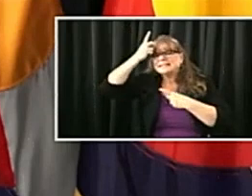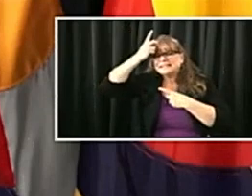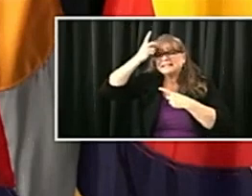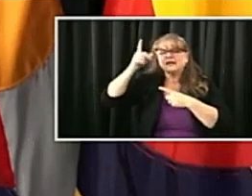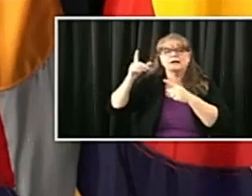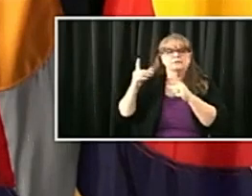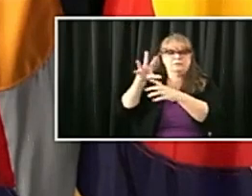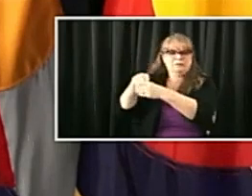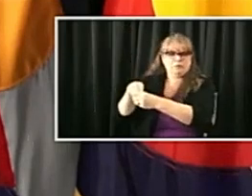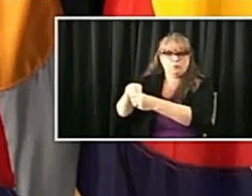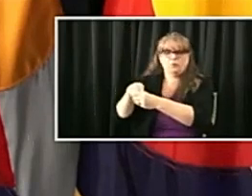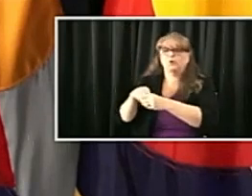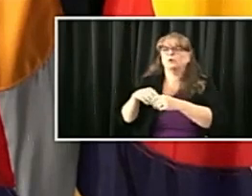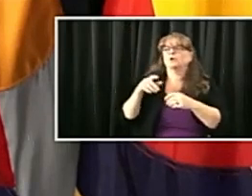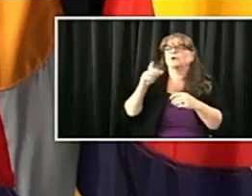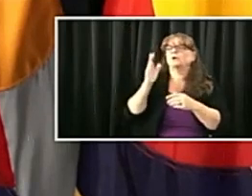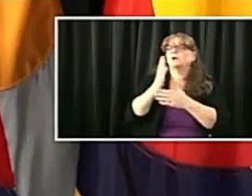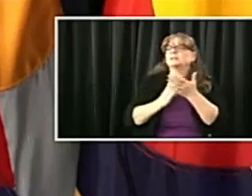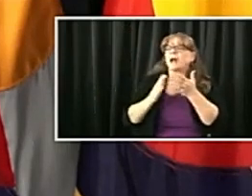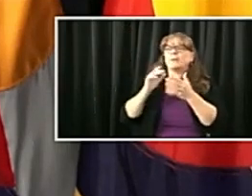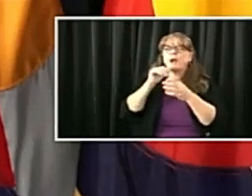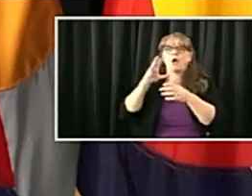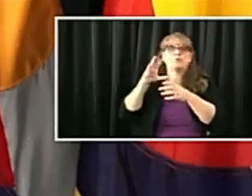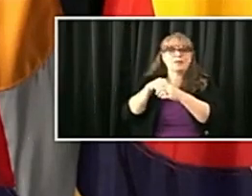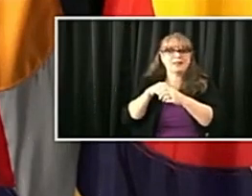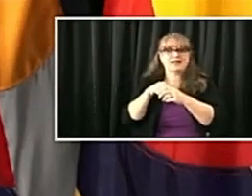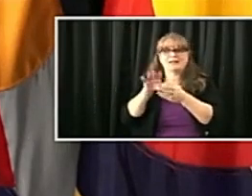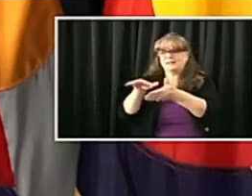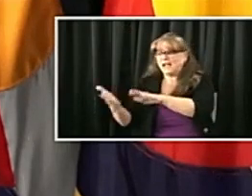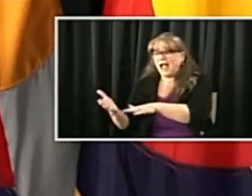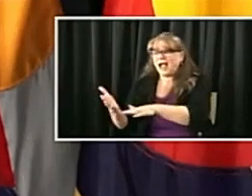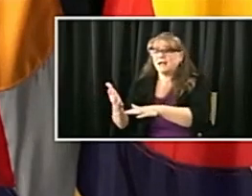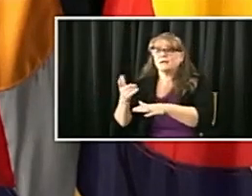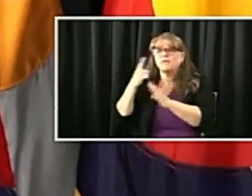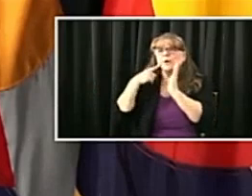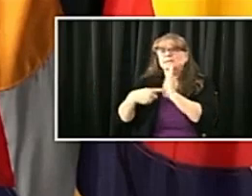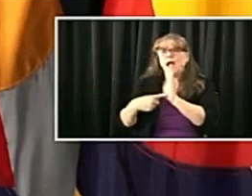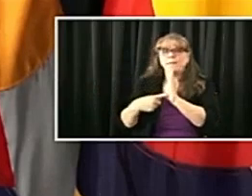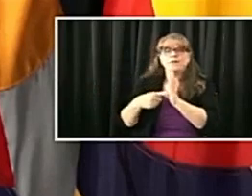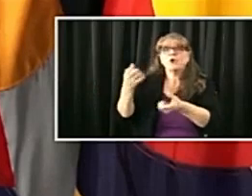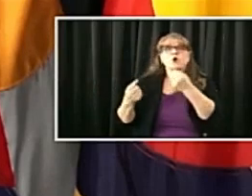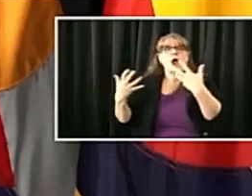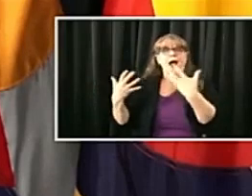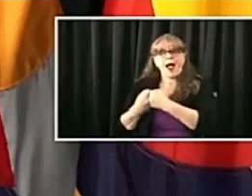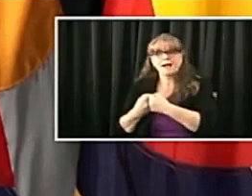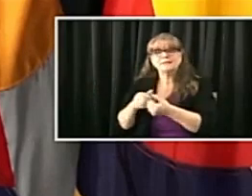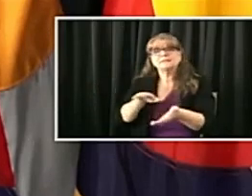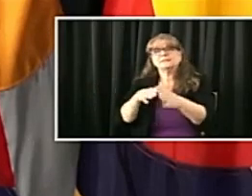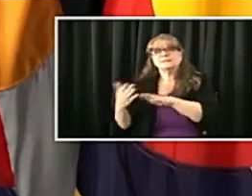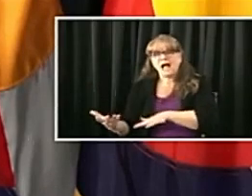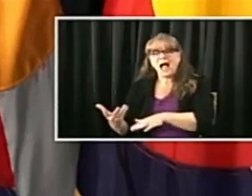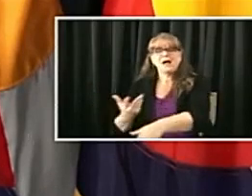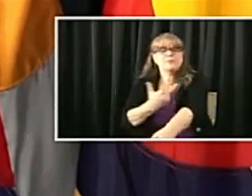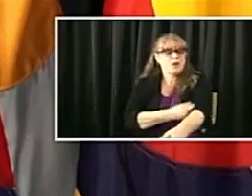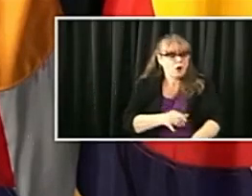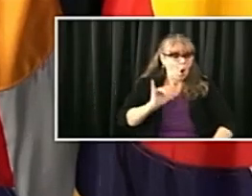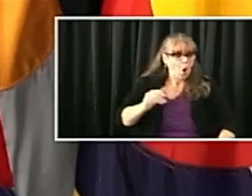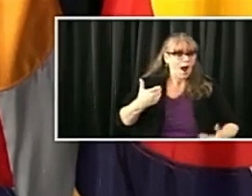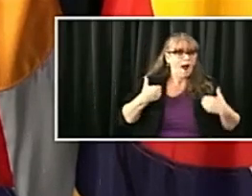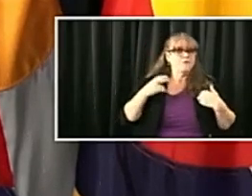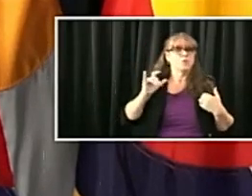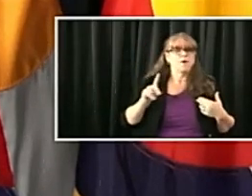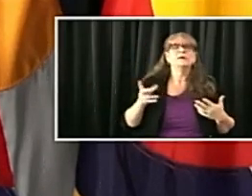Person just happened to have COVID but died in a car crash. Others might have been related to COVID. But I always cite the lower number of deaths, deaths from COVID as how